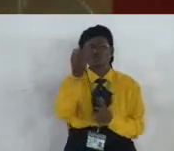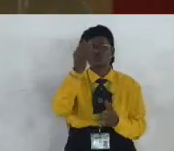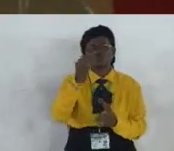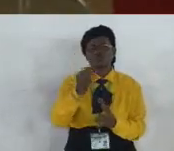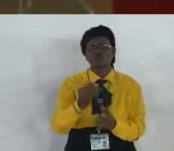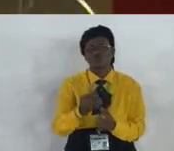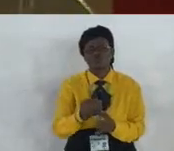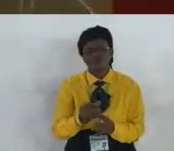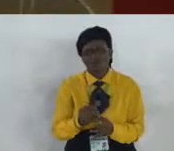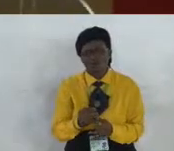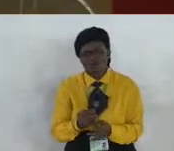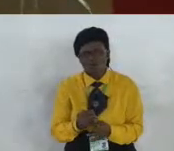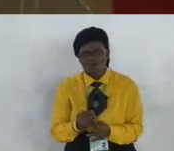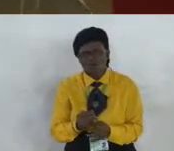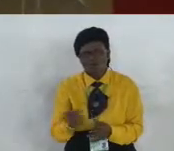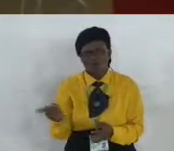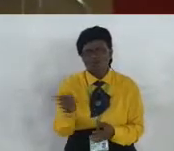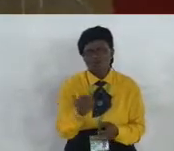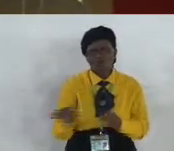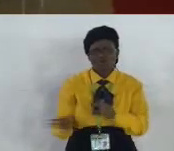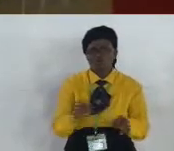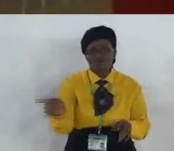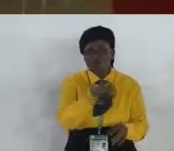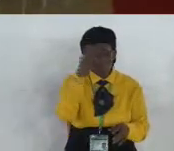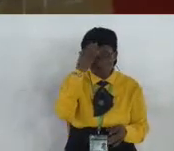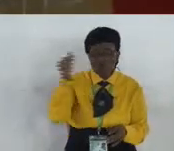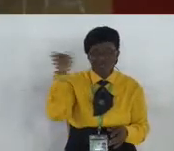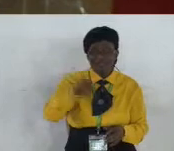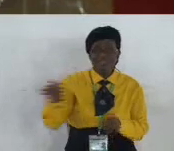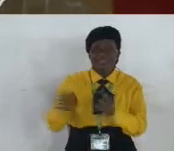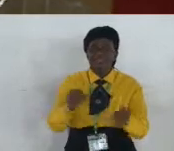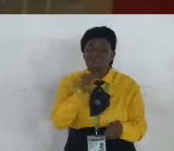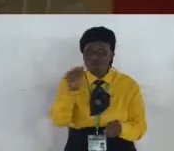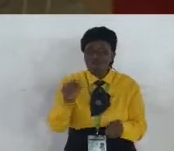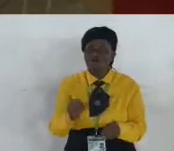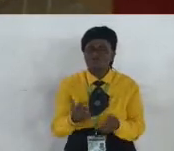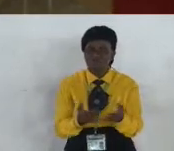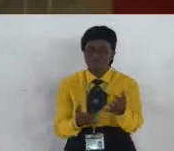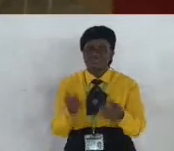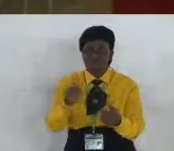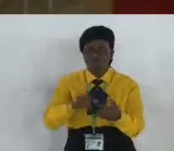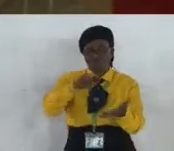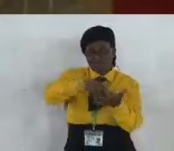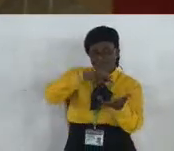Incidentally, do you know they didn't wait to repair the roof?